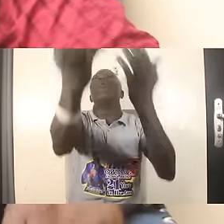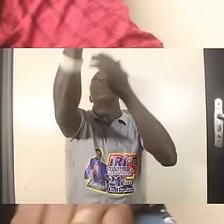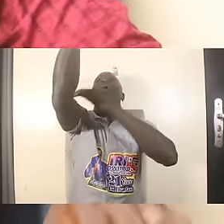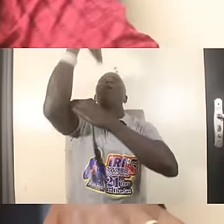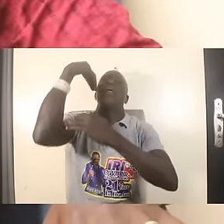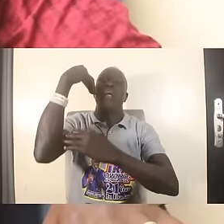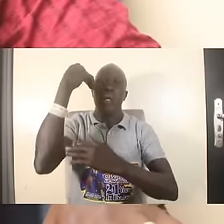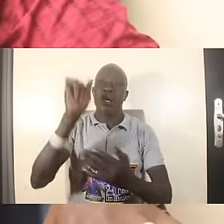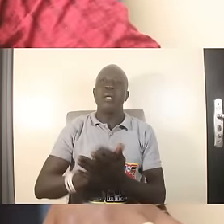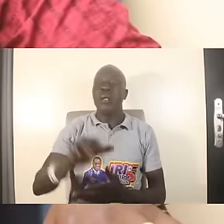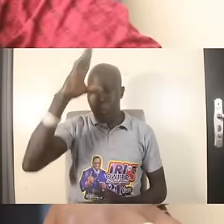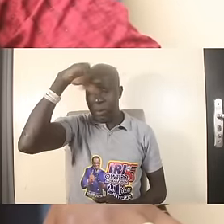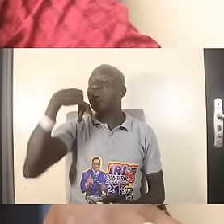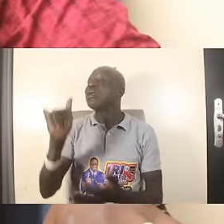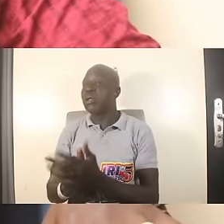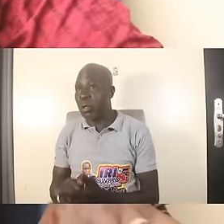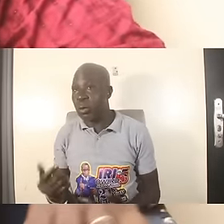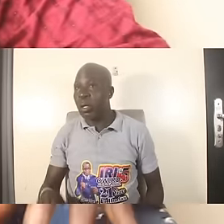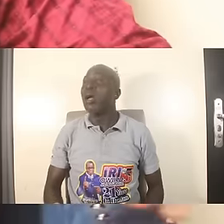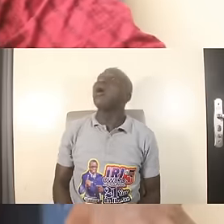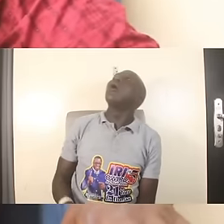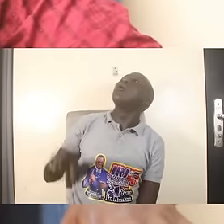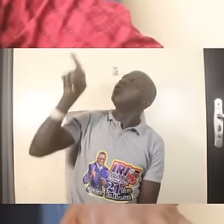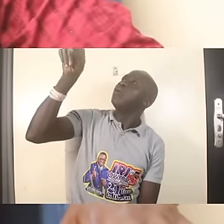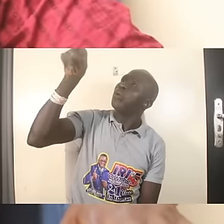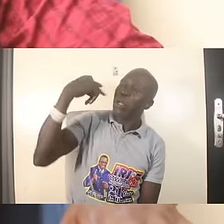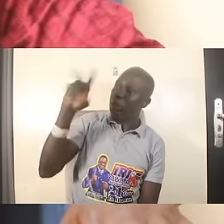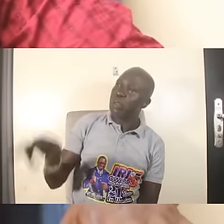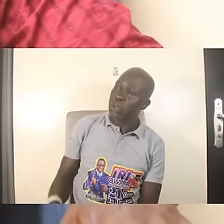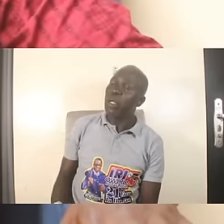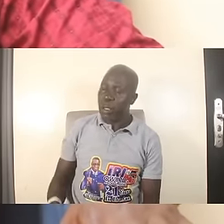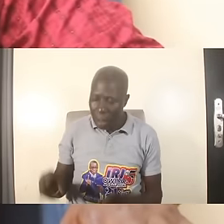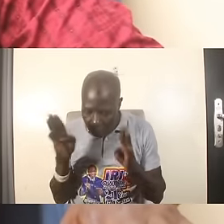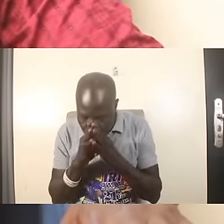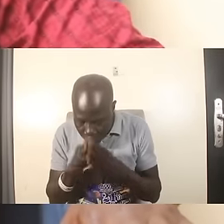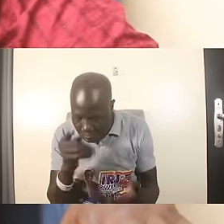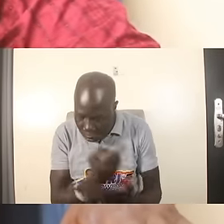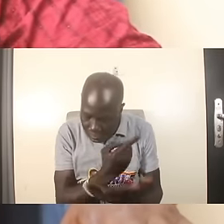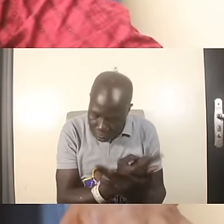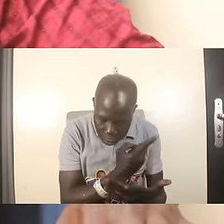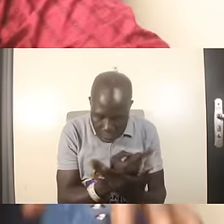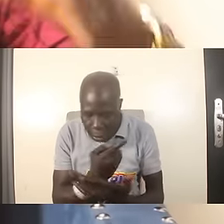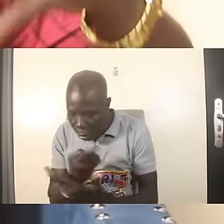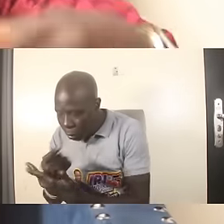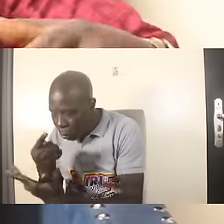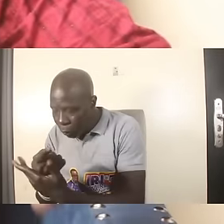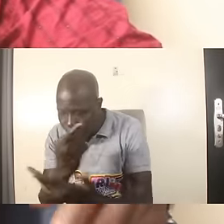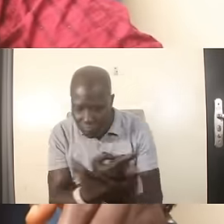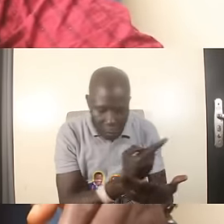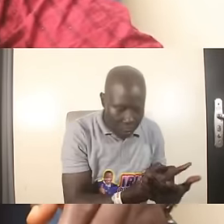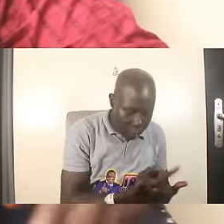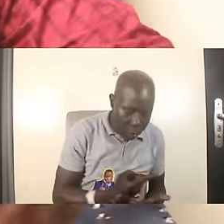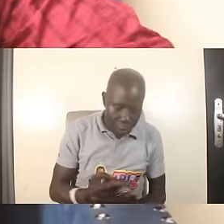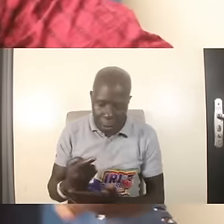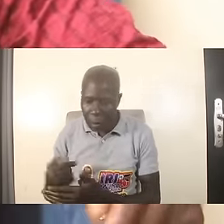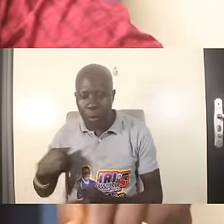And returned back. The white man came back. They look at it. They discussed. They agreed. As